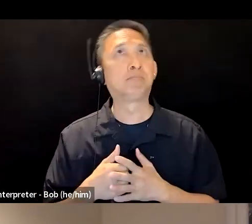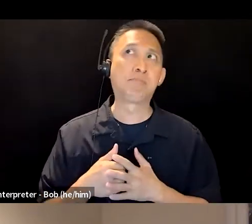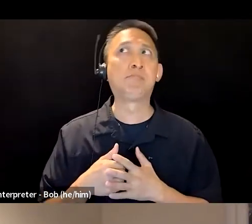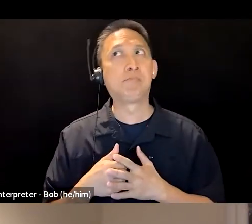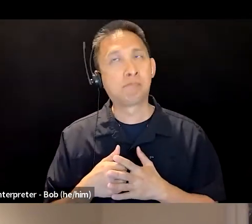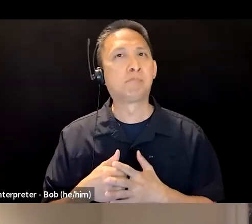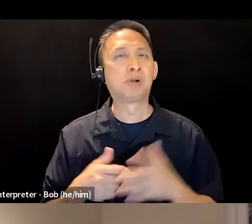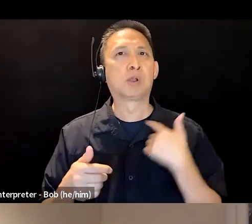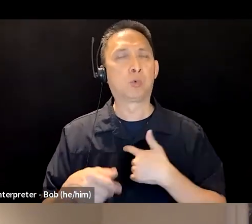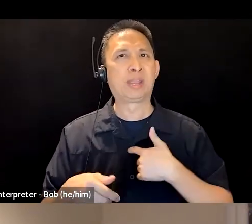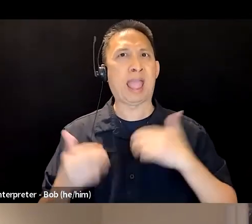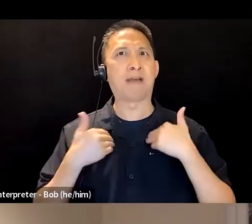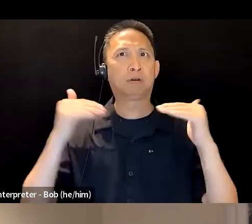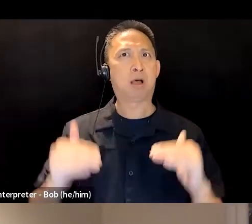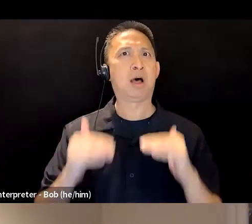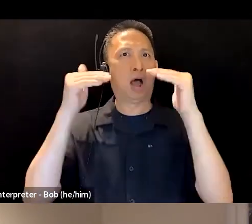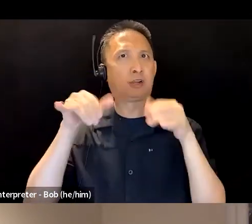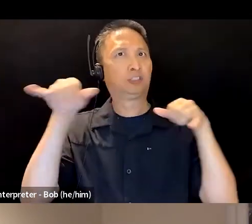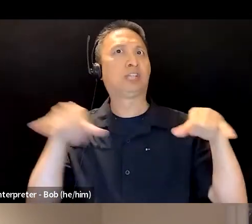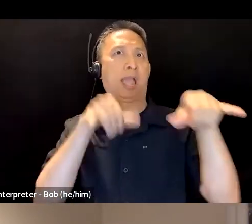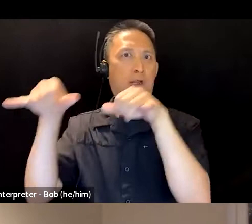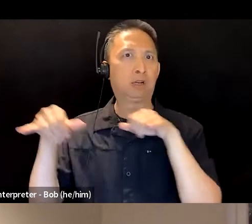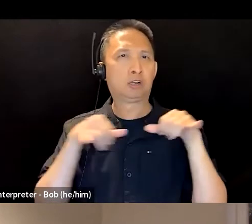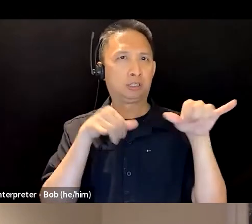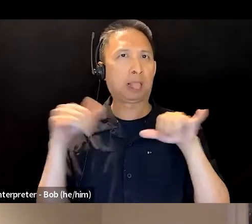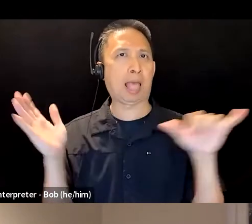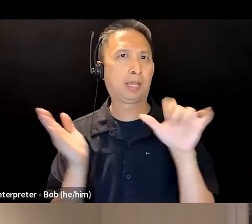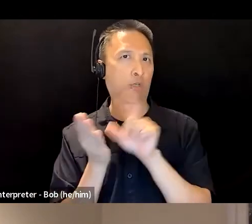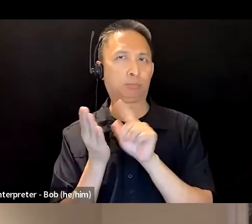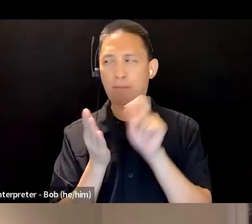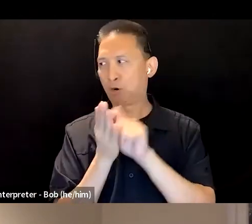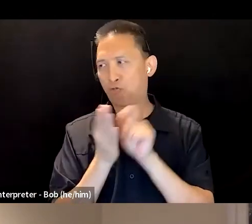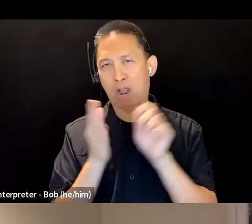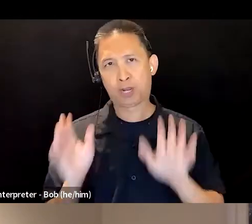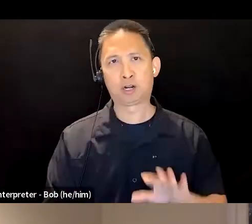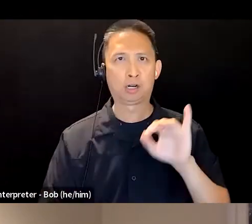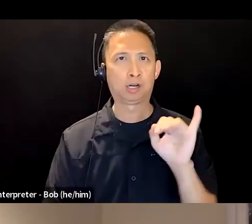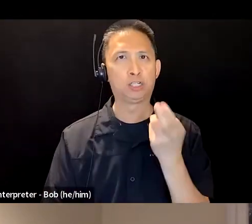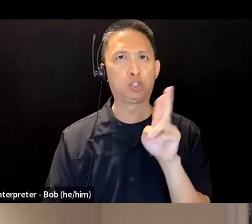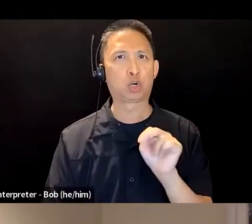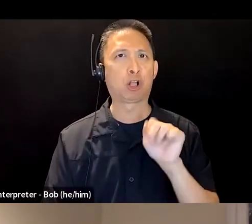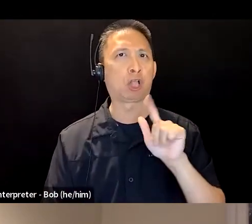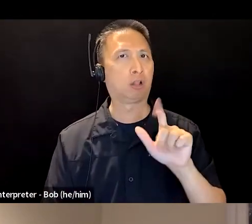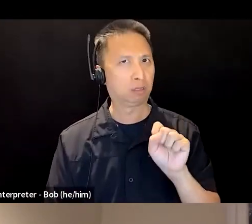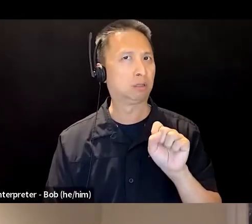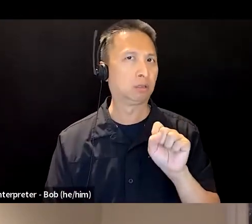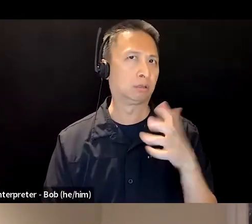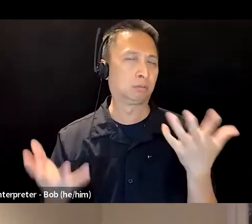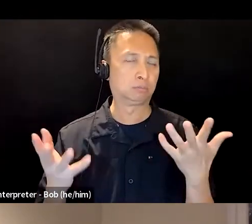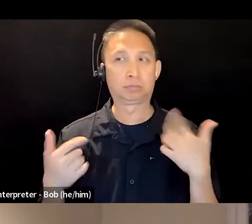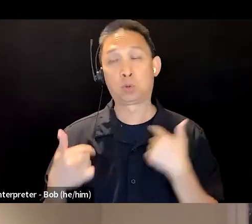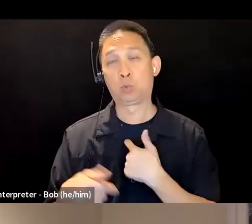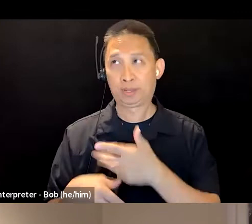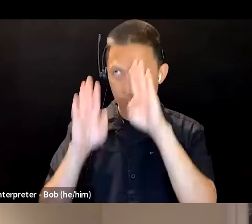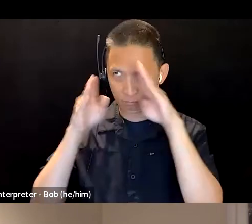of the films that we aspire to make are around issues like social justice, like health. And in